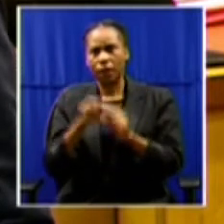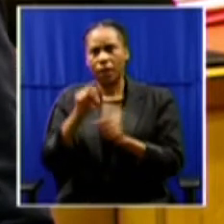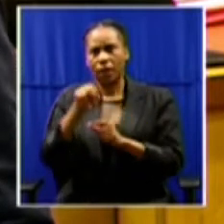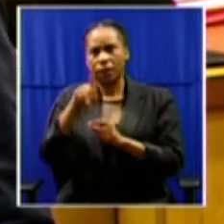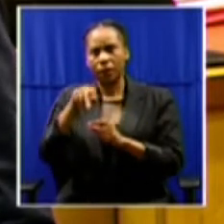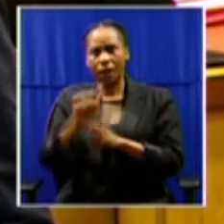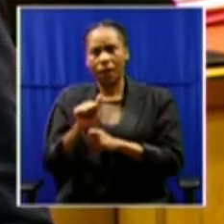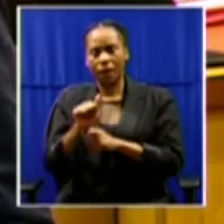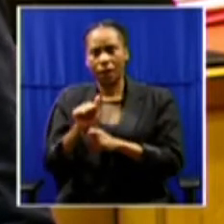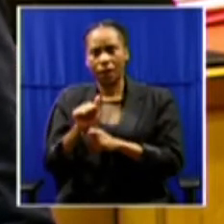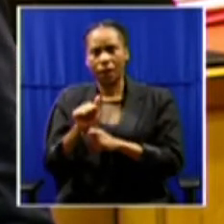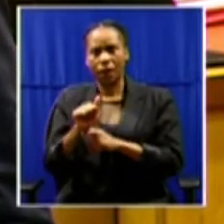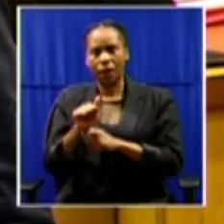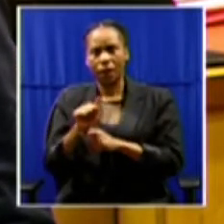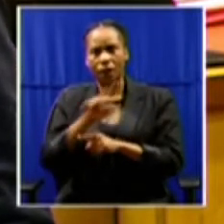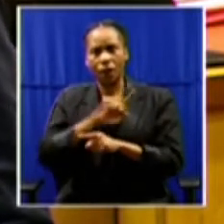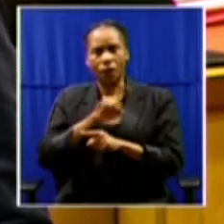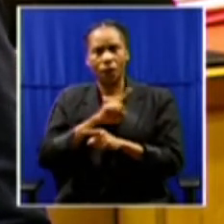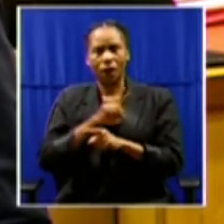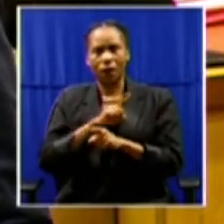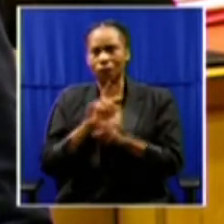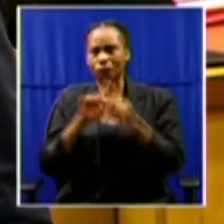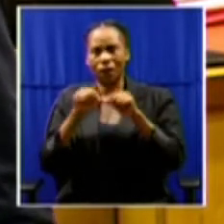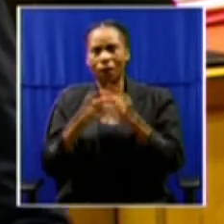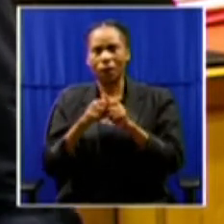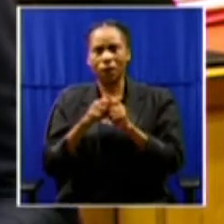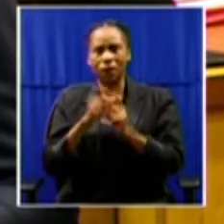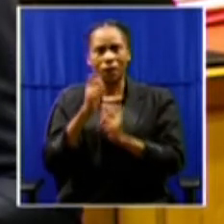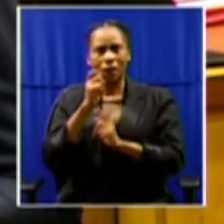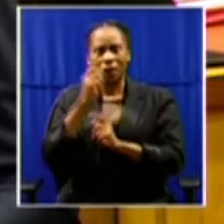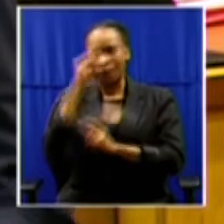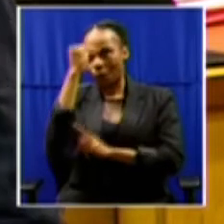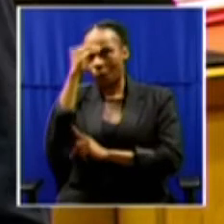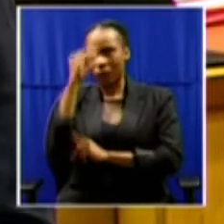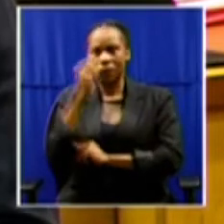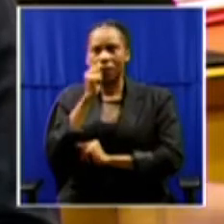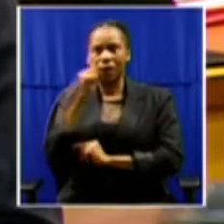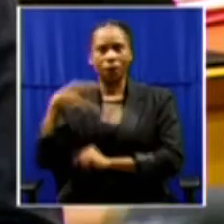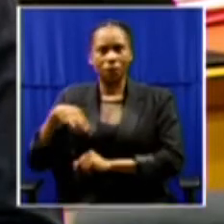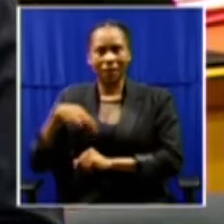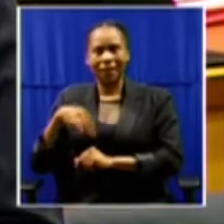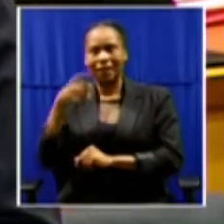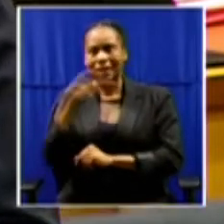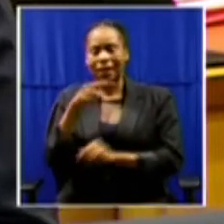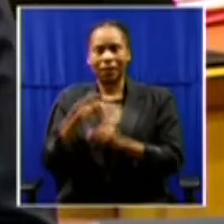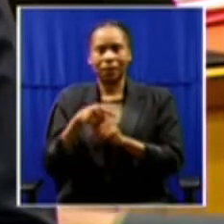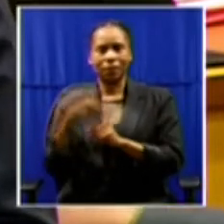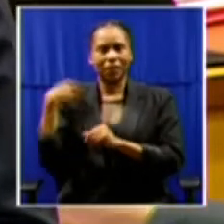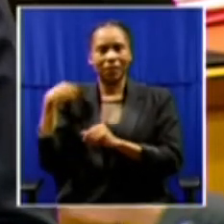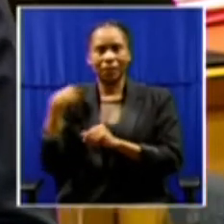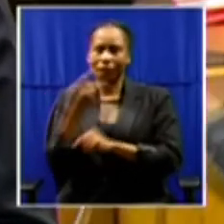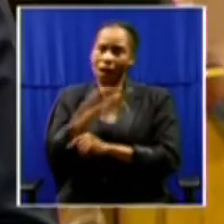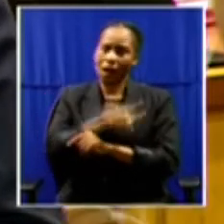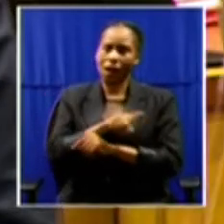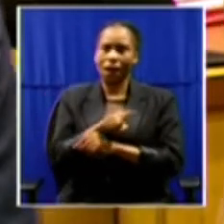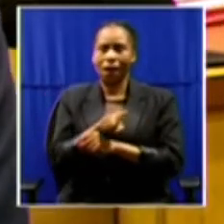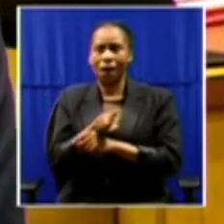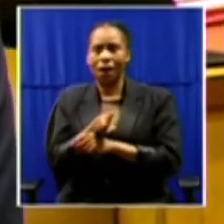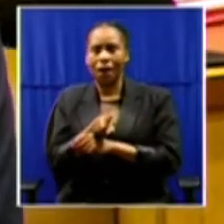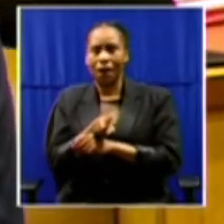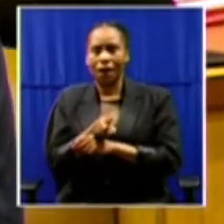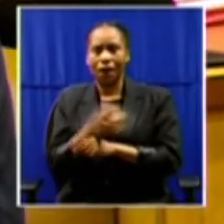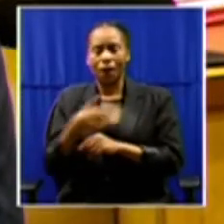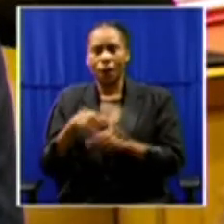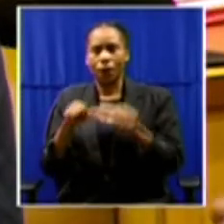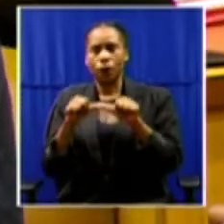because in terms of the policemen and women is the Minister of Police. From our side, we are continuing